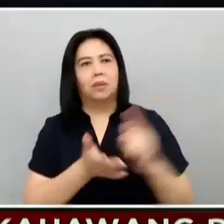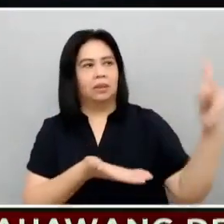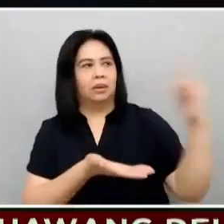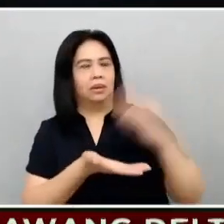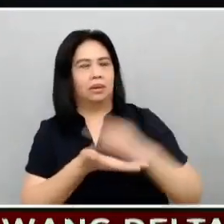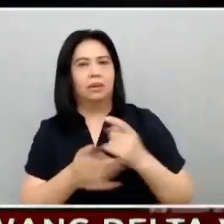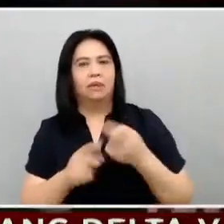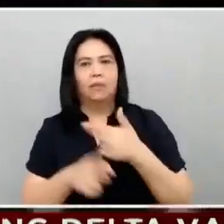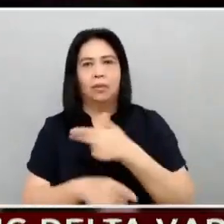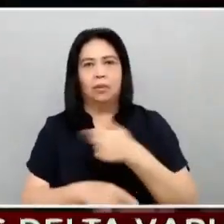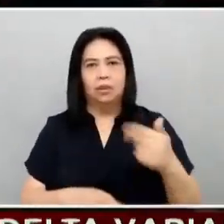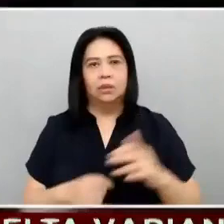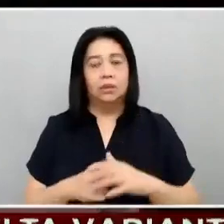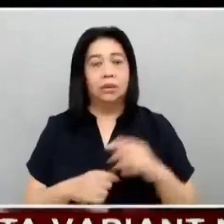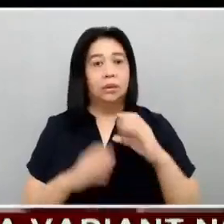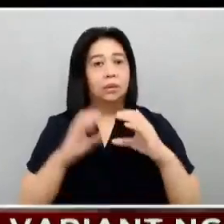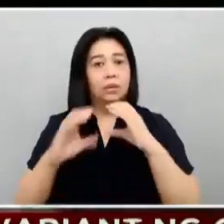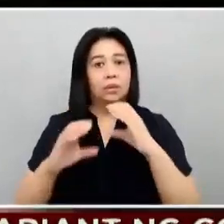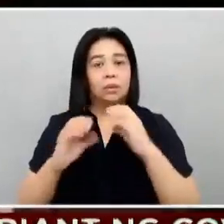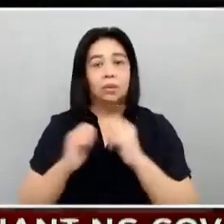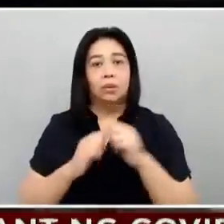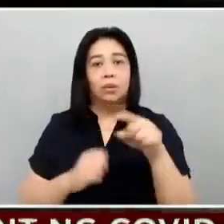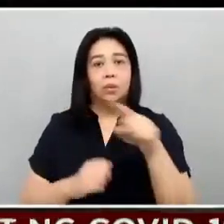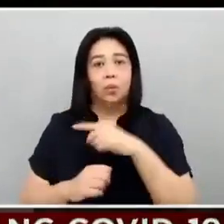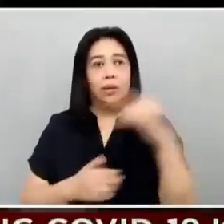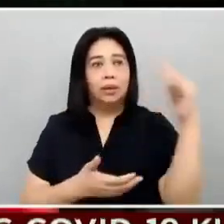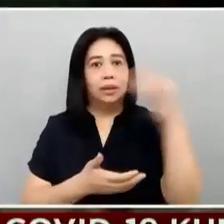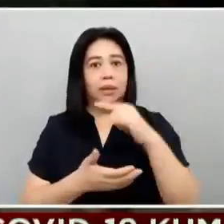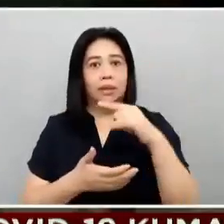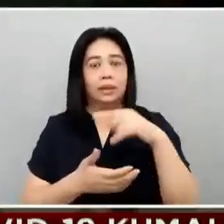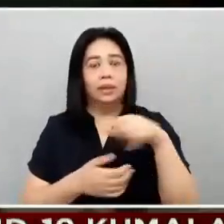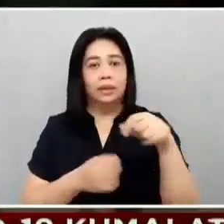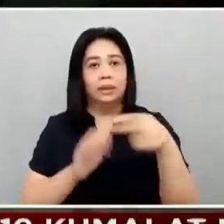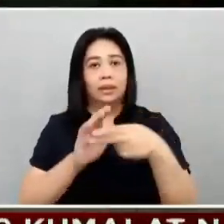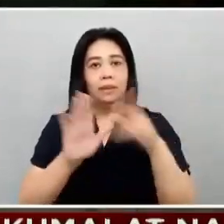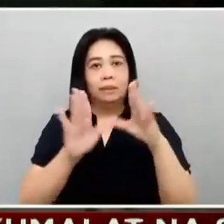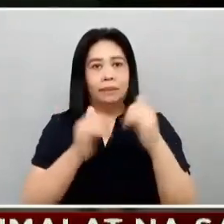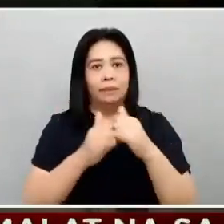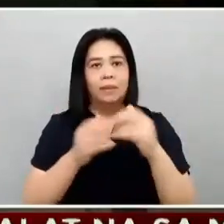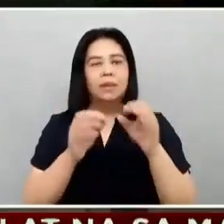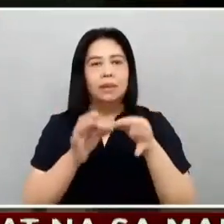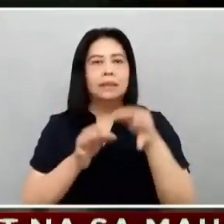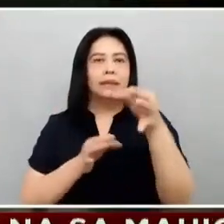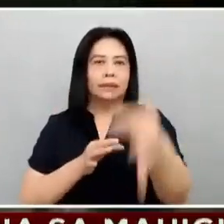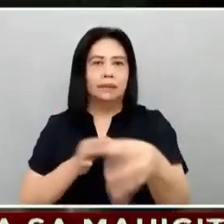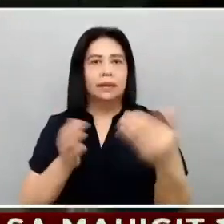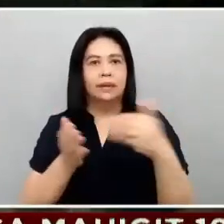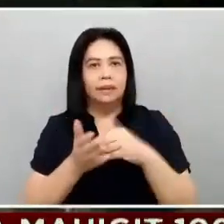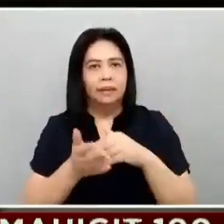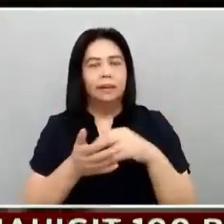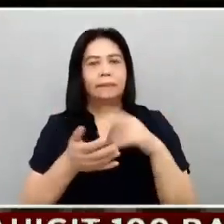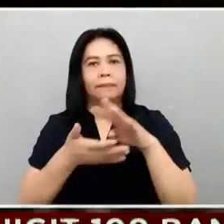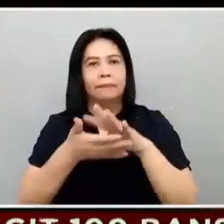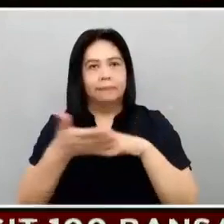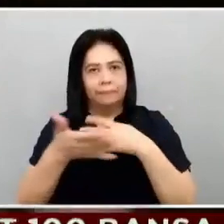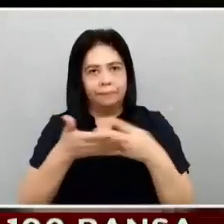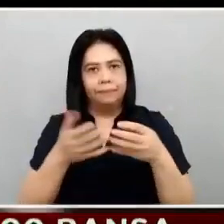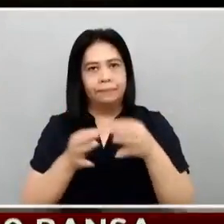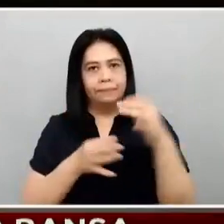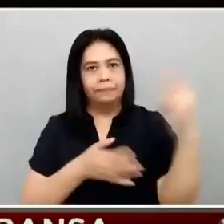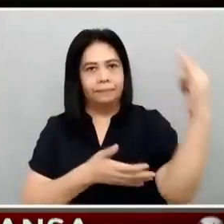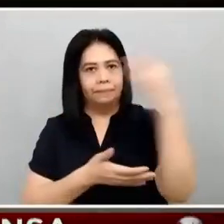our communications with the airline, they will be rebooked to a later flight, and we are